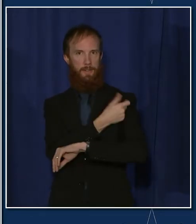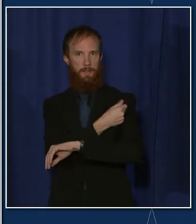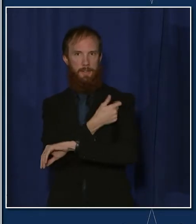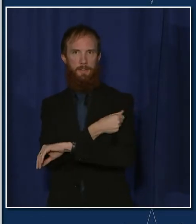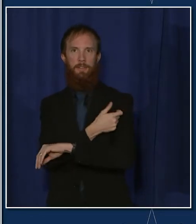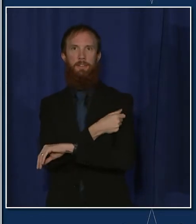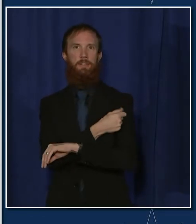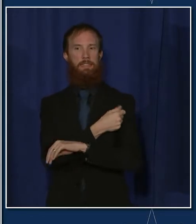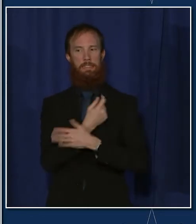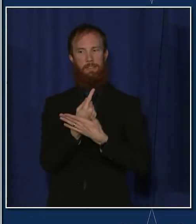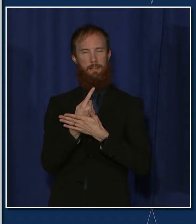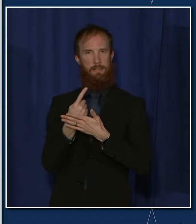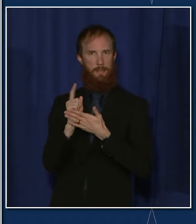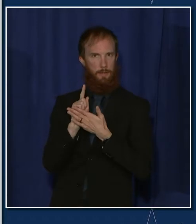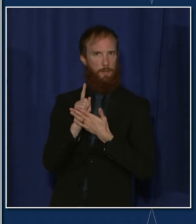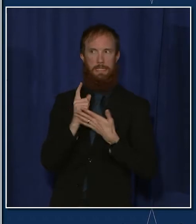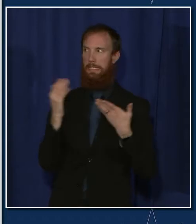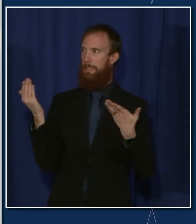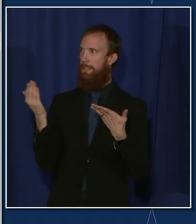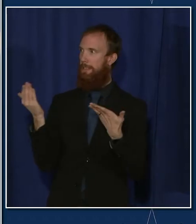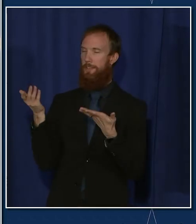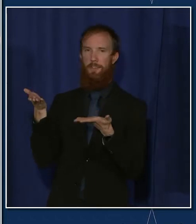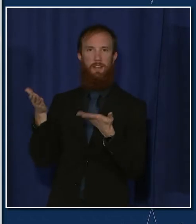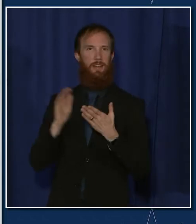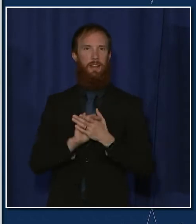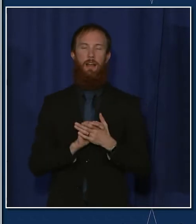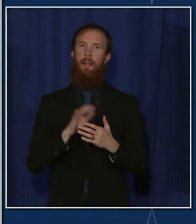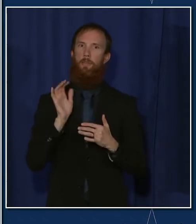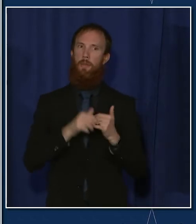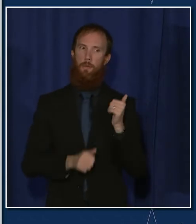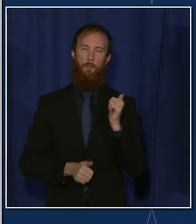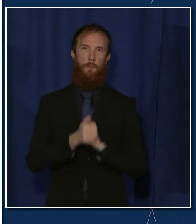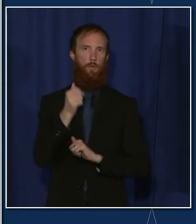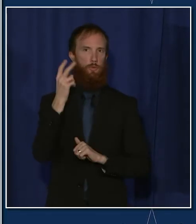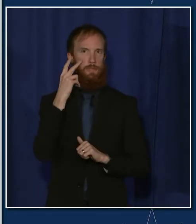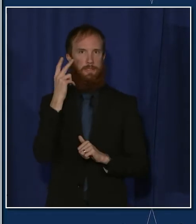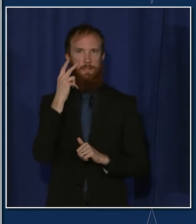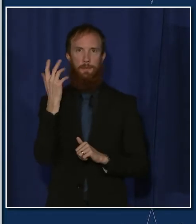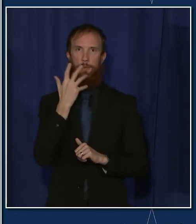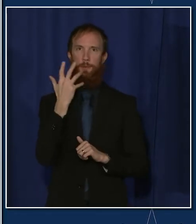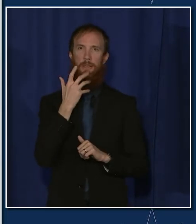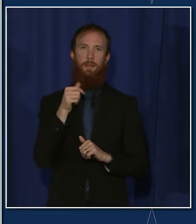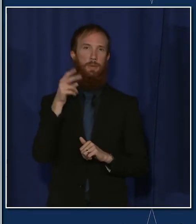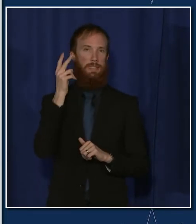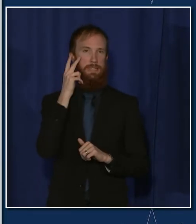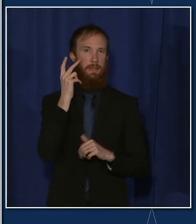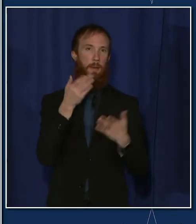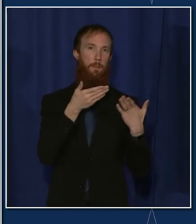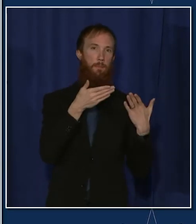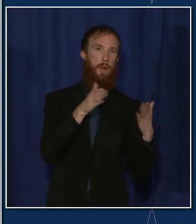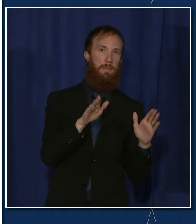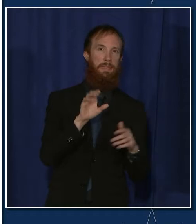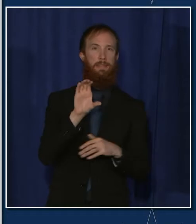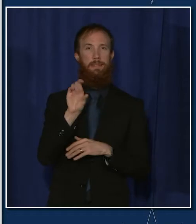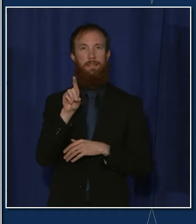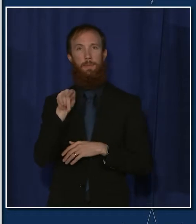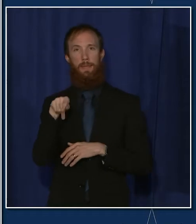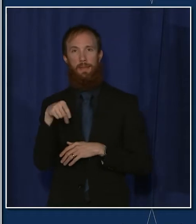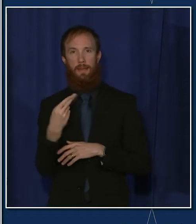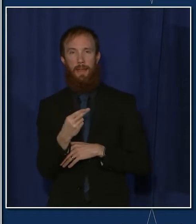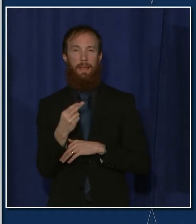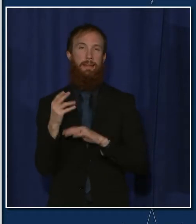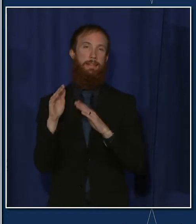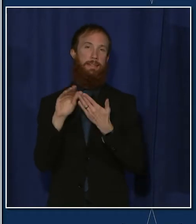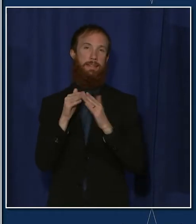Chicago employees at City Hall here just last week, the most we'd ever seen. Our public CDPH and city colleges last weekend did more